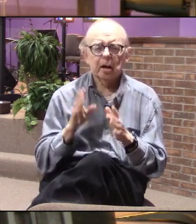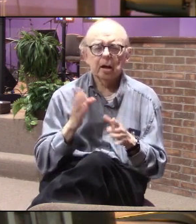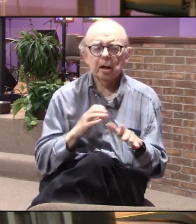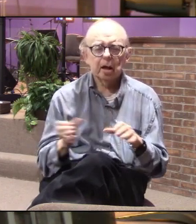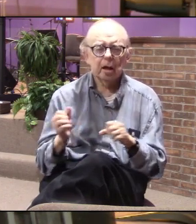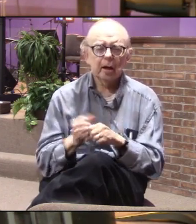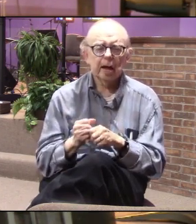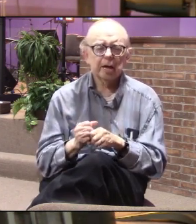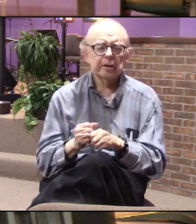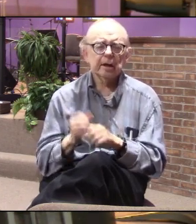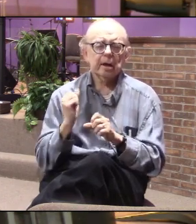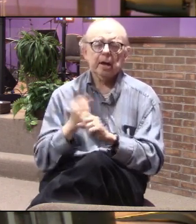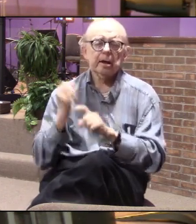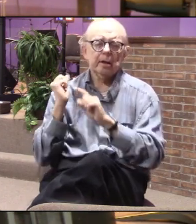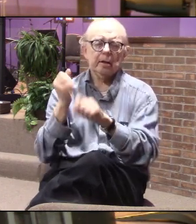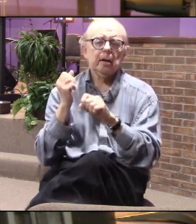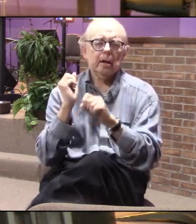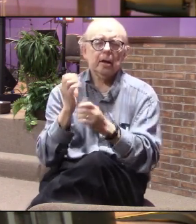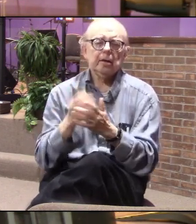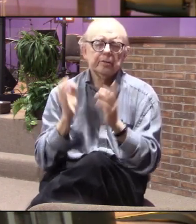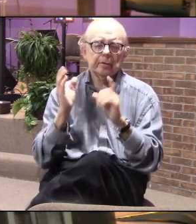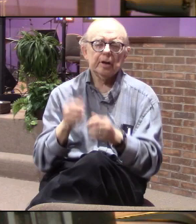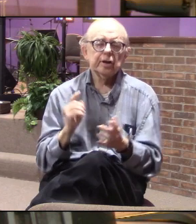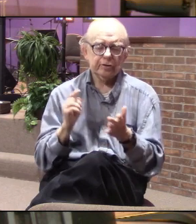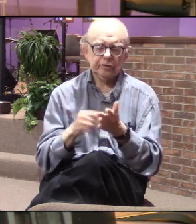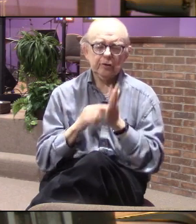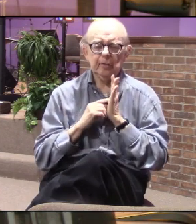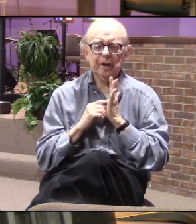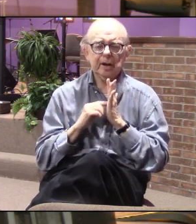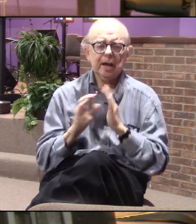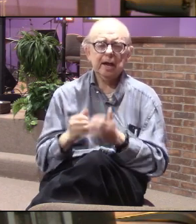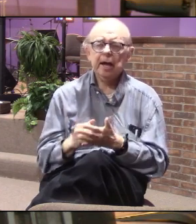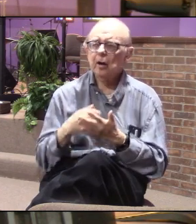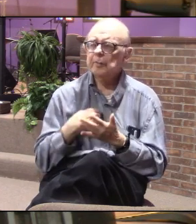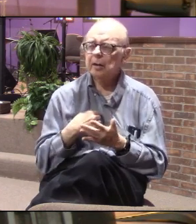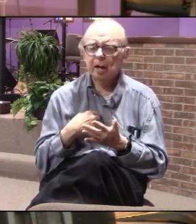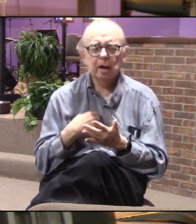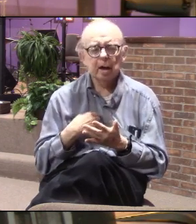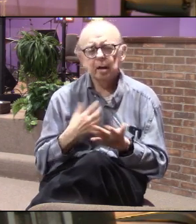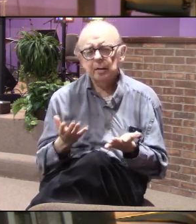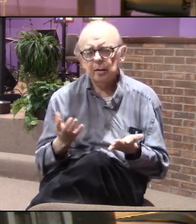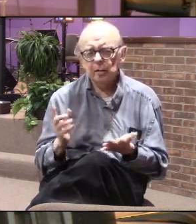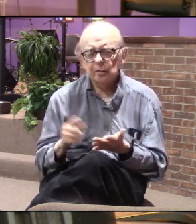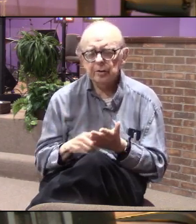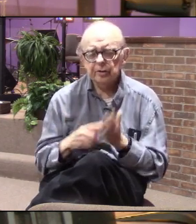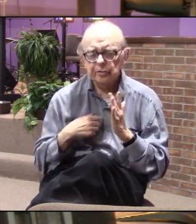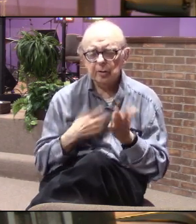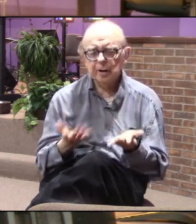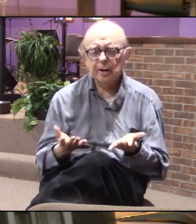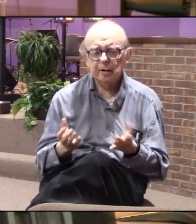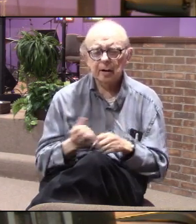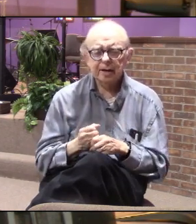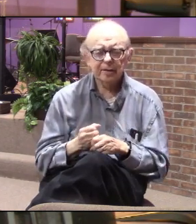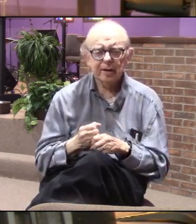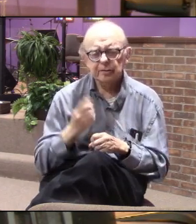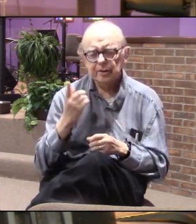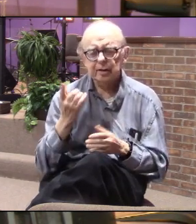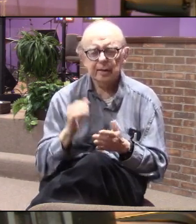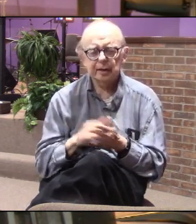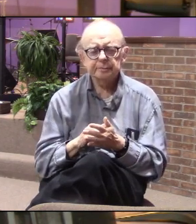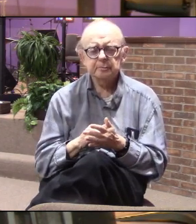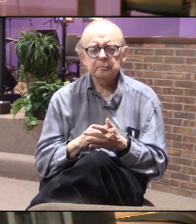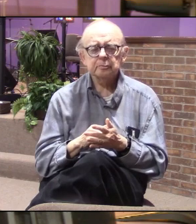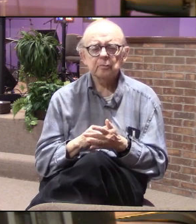hit a baseball, somebody's got to show me and help me. And once they show me, we get the knack of it.